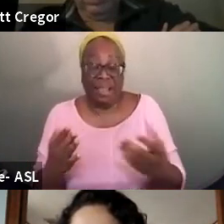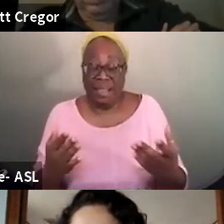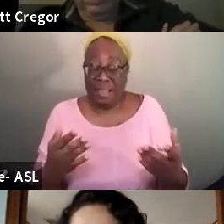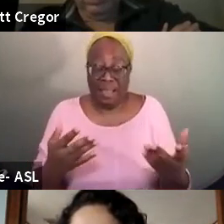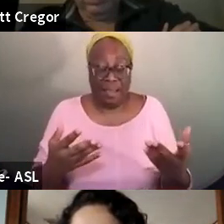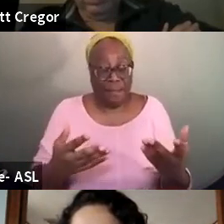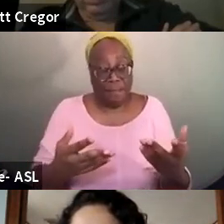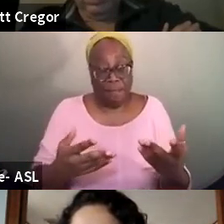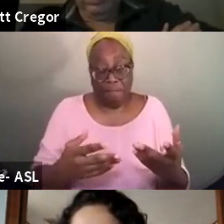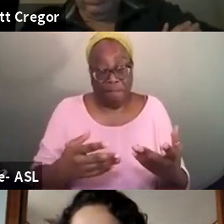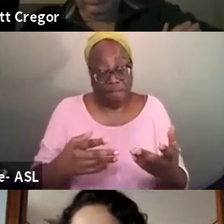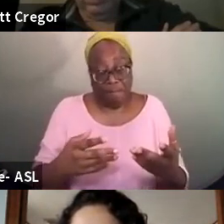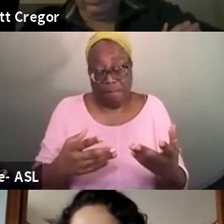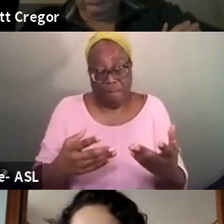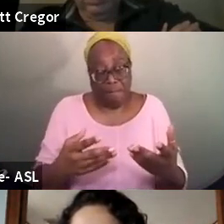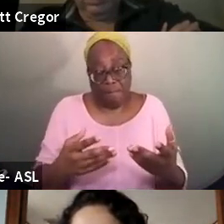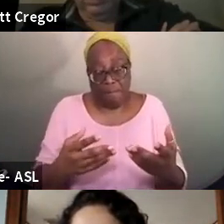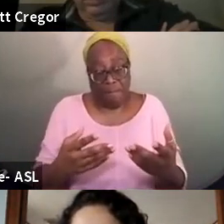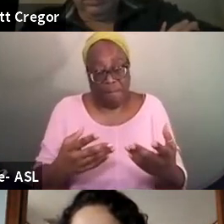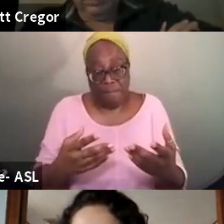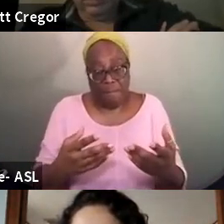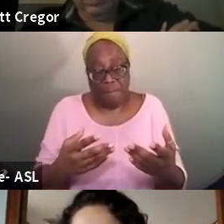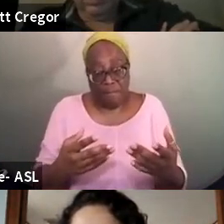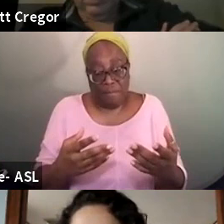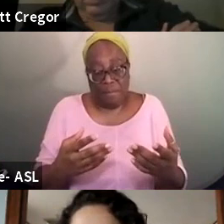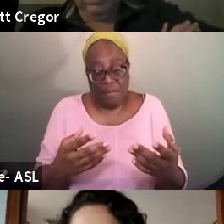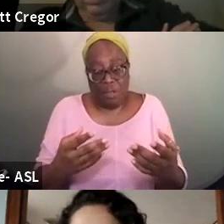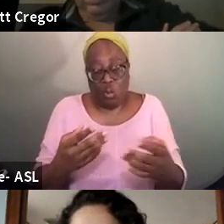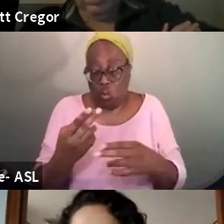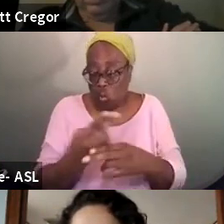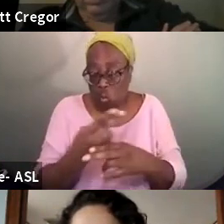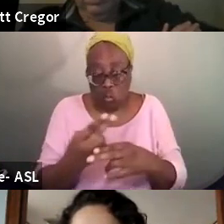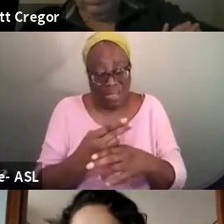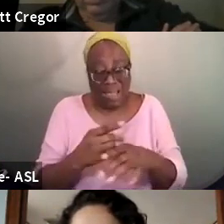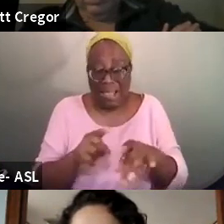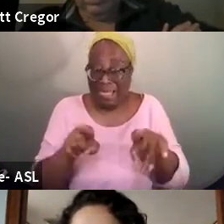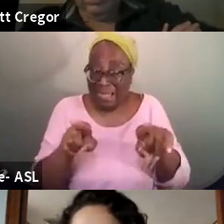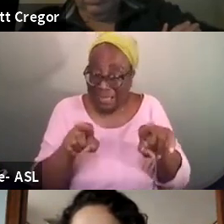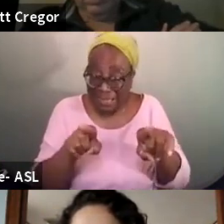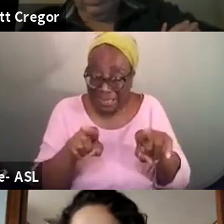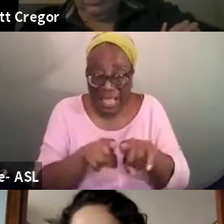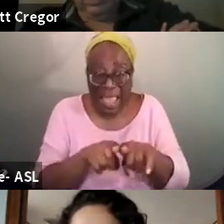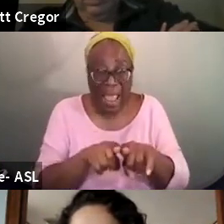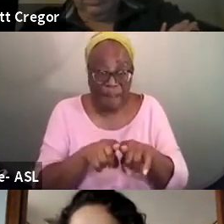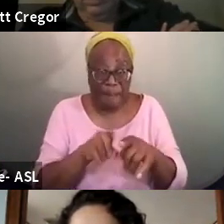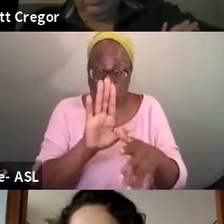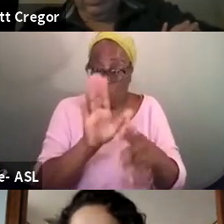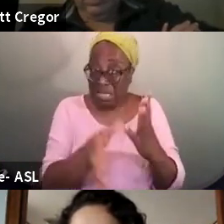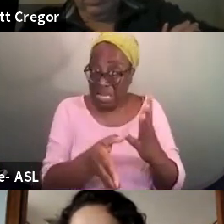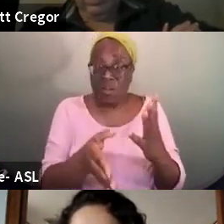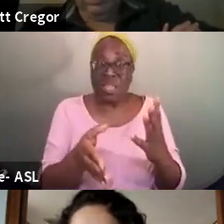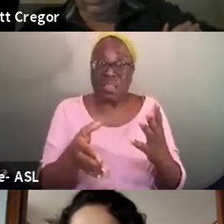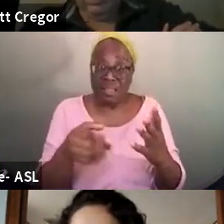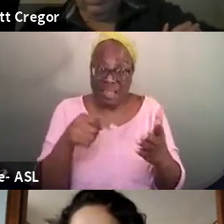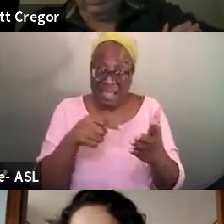extend to this year that same sort of thinking for fall of 2021,